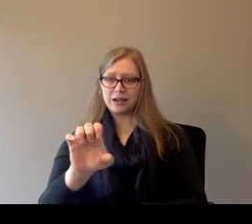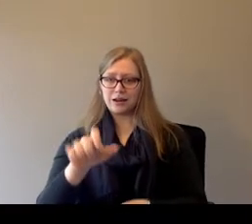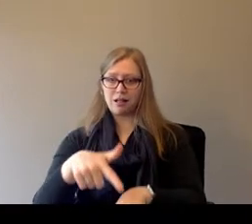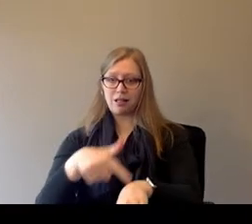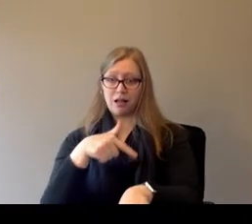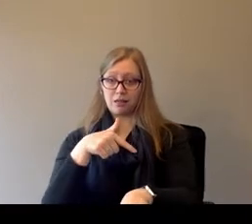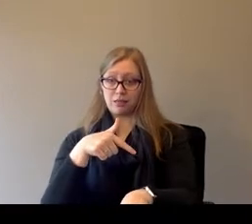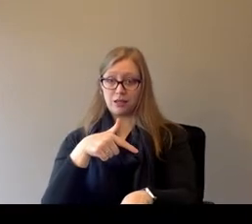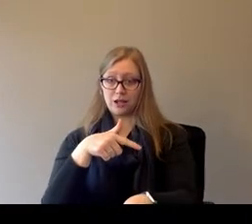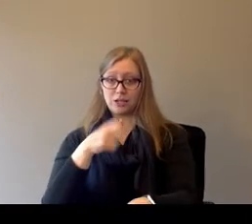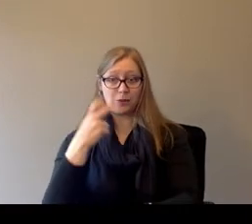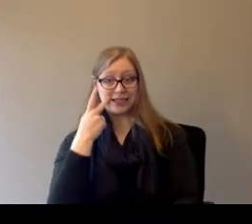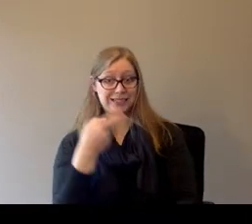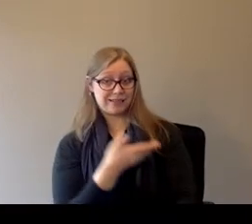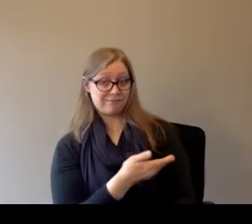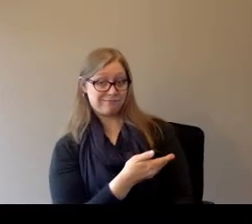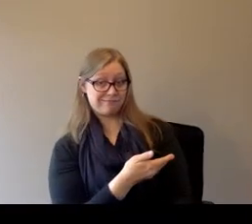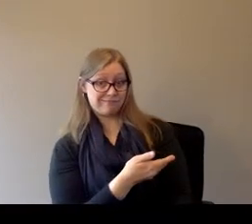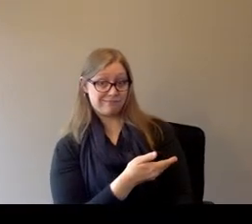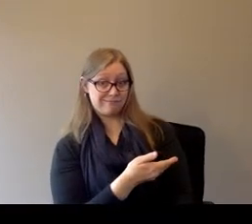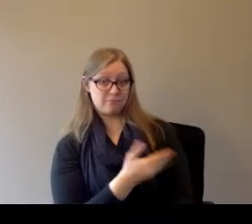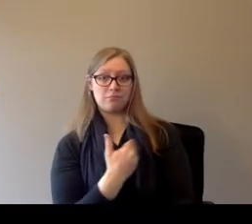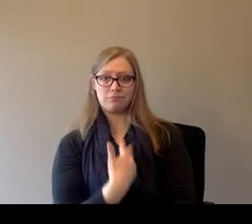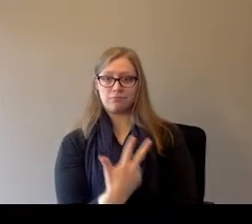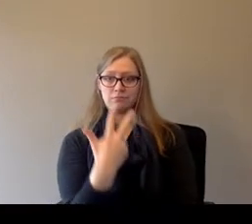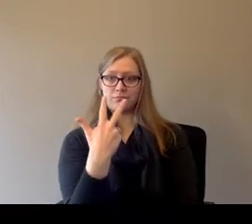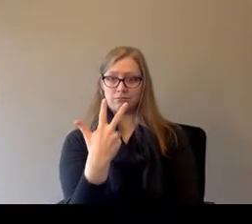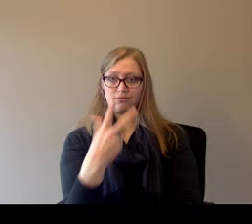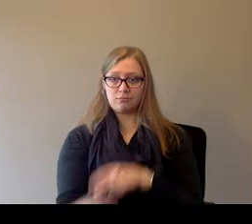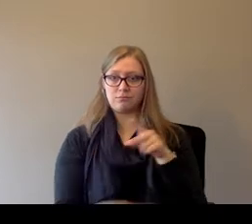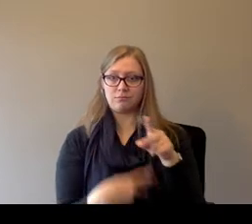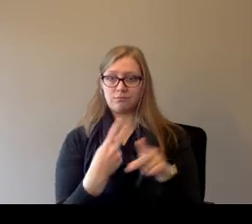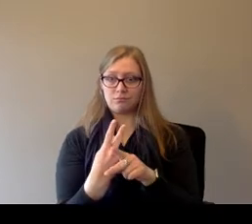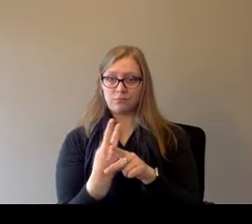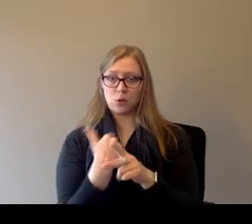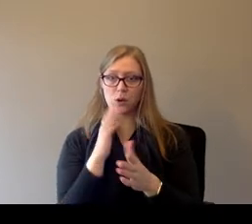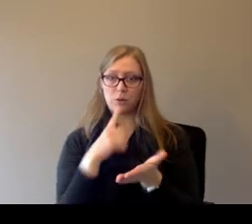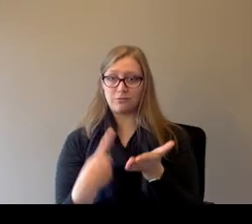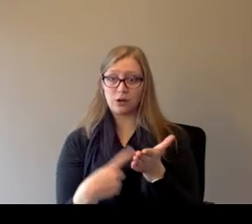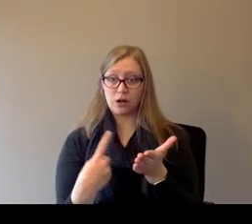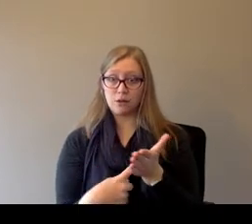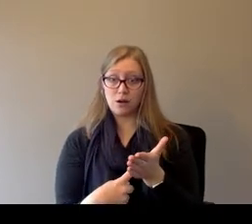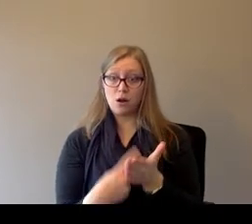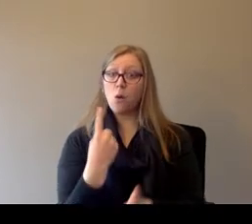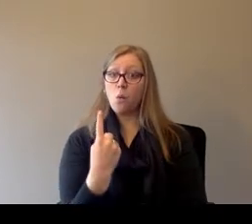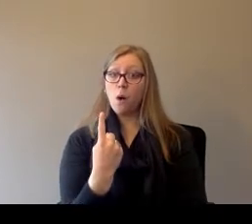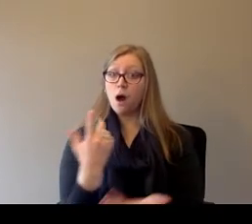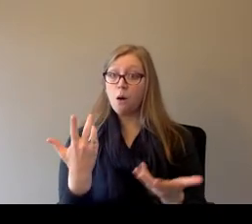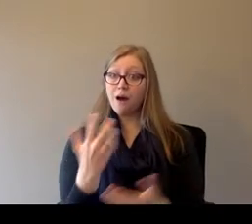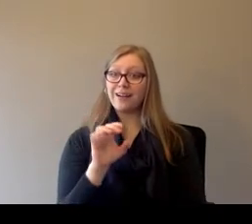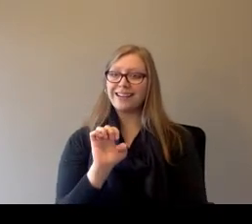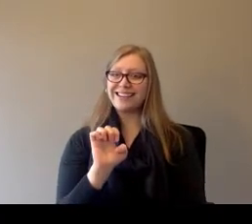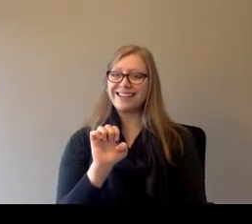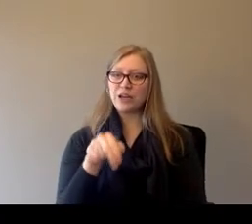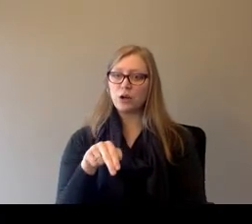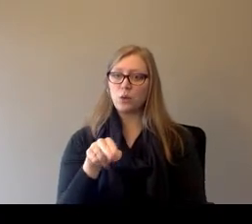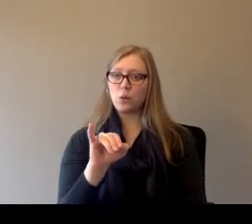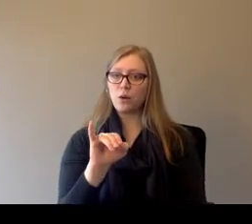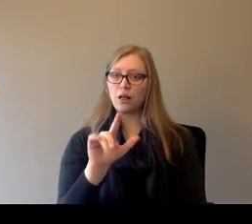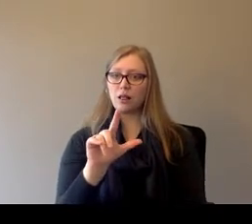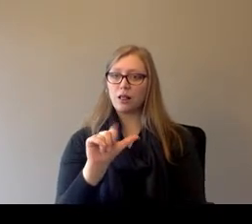slide that there are three types that we're going to talk about. One is equilateral, and you can see the very first one